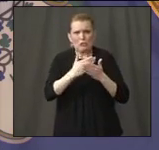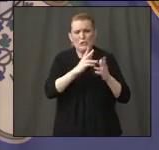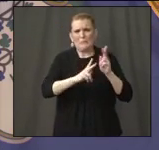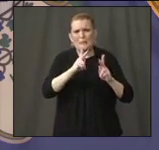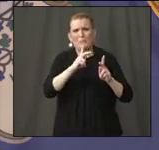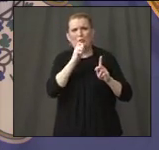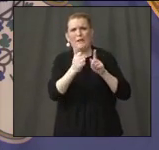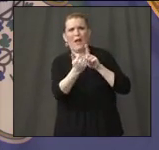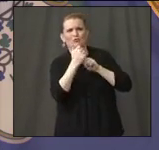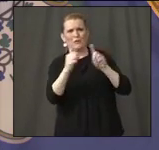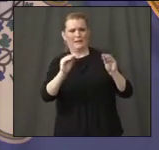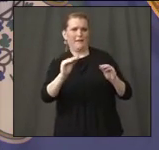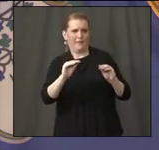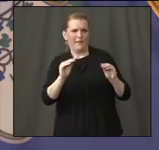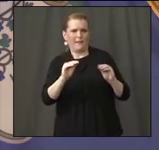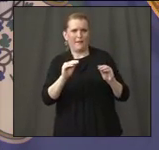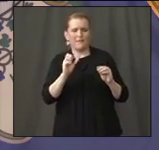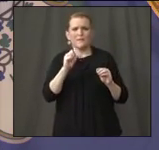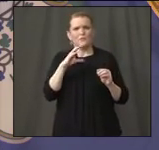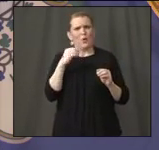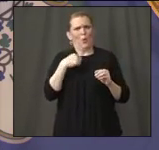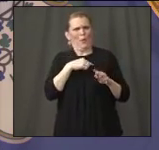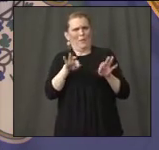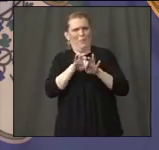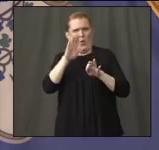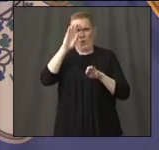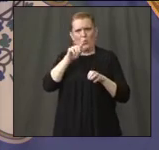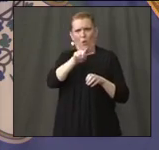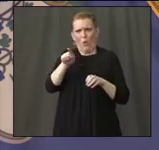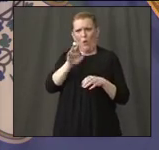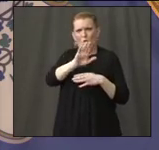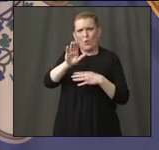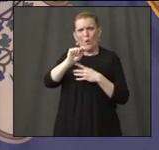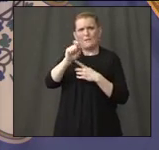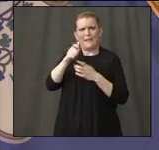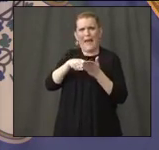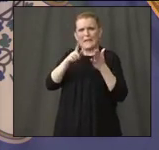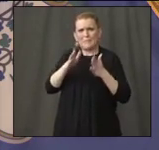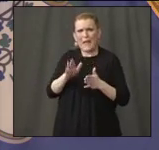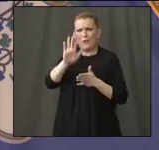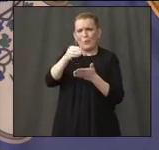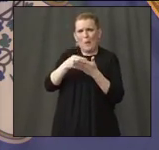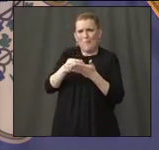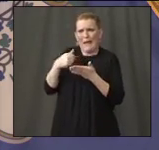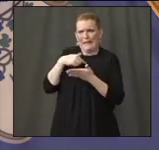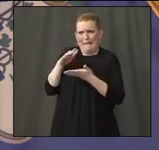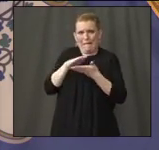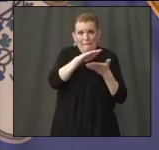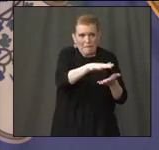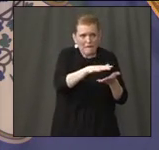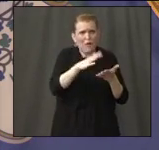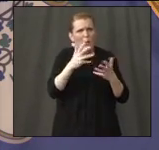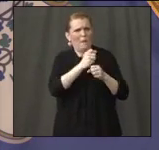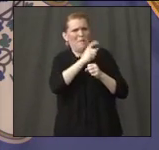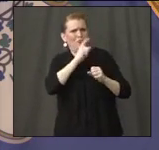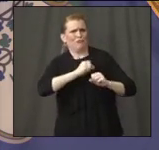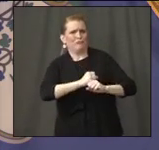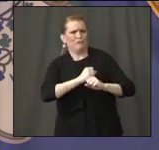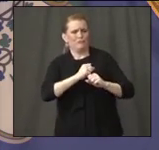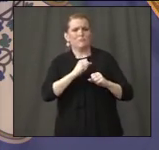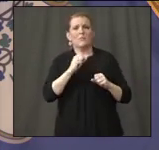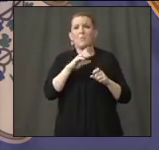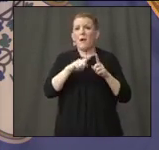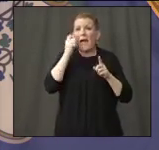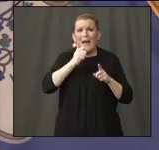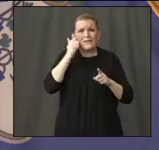in pretty well. Every nursing home is vetted every day, so we make sure they get what they need. Our hospitals are getting what they